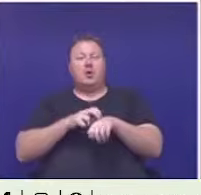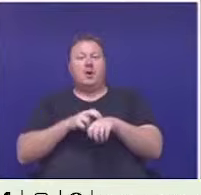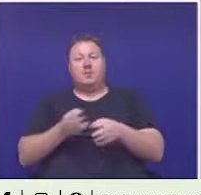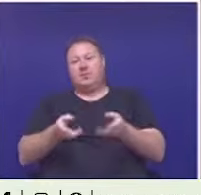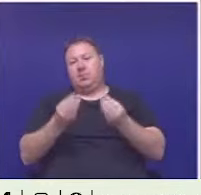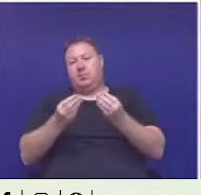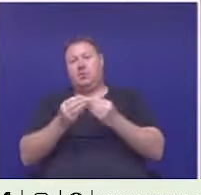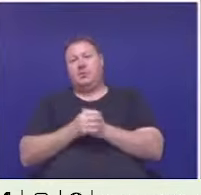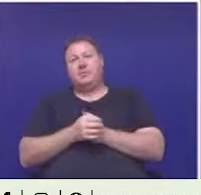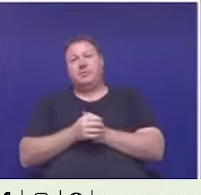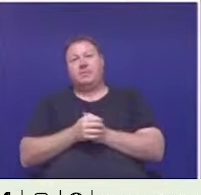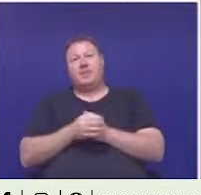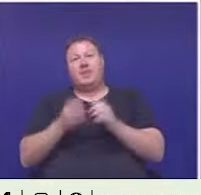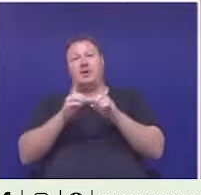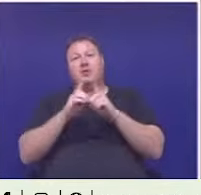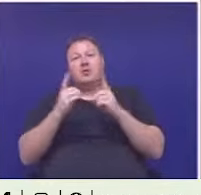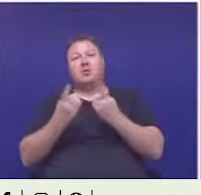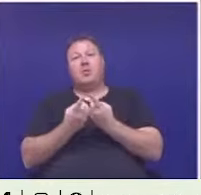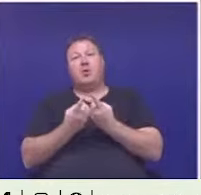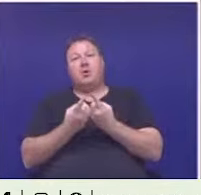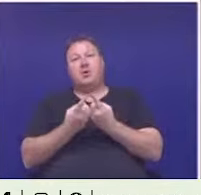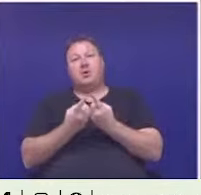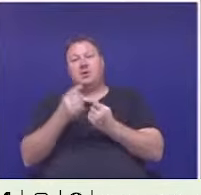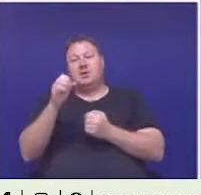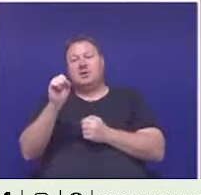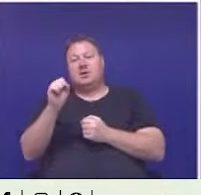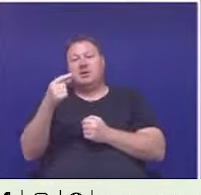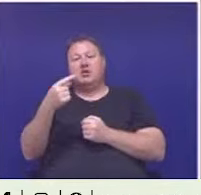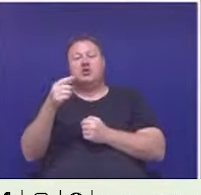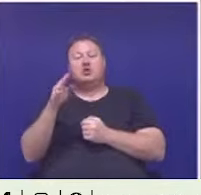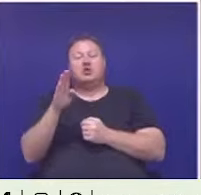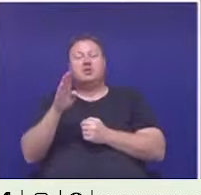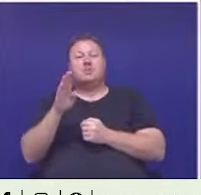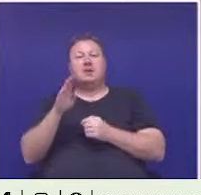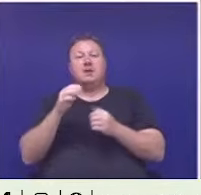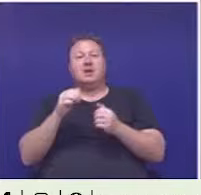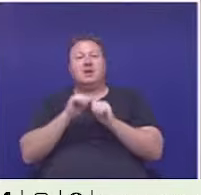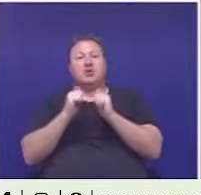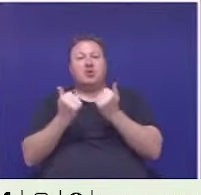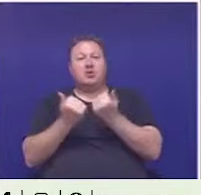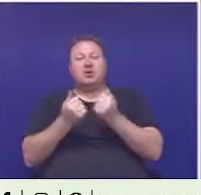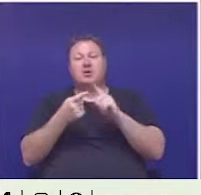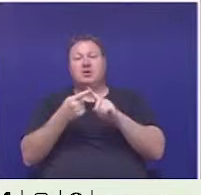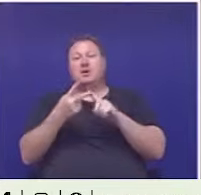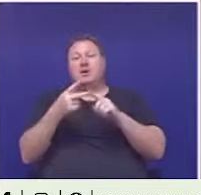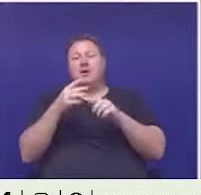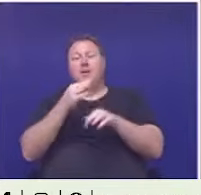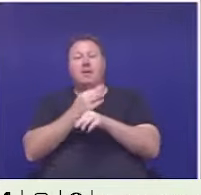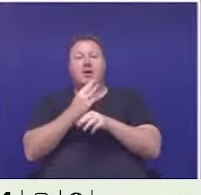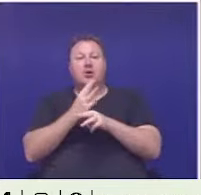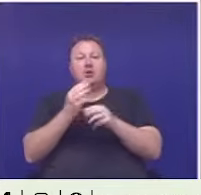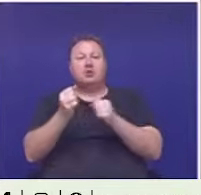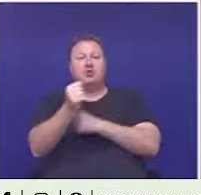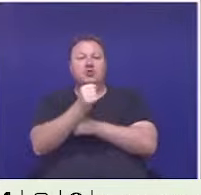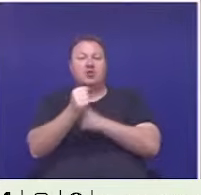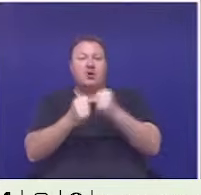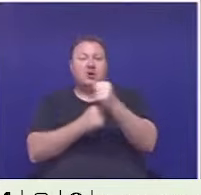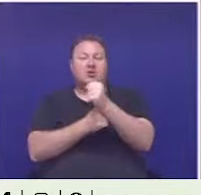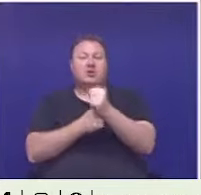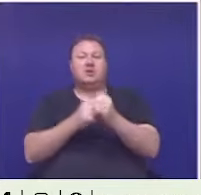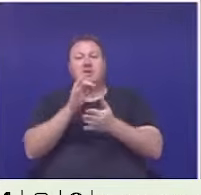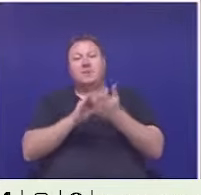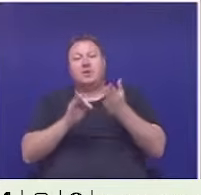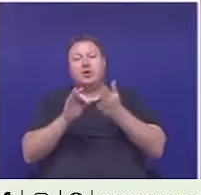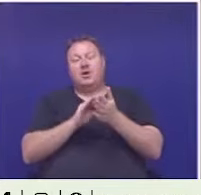happening. The department also engages with SGB associations, parent structures to strengthen democratic